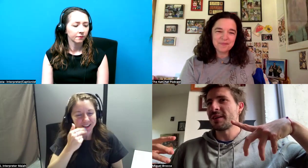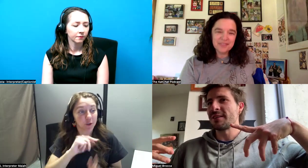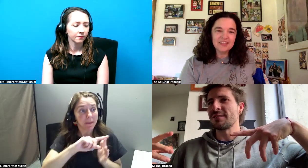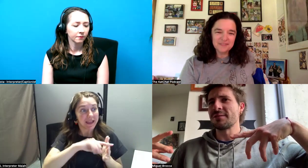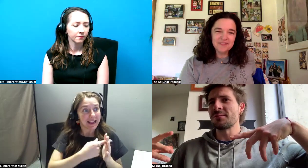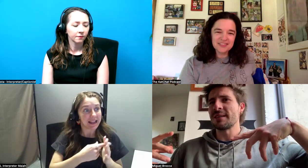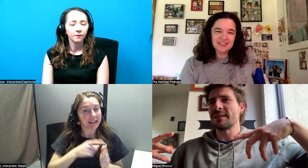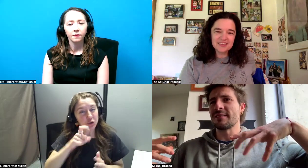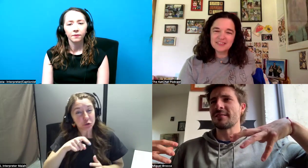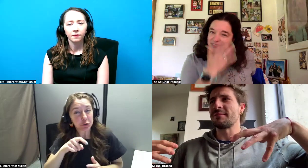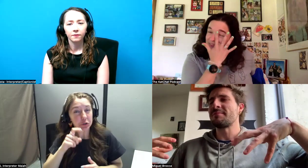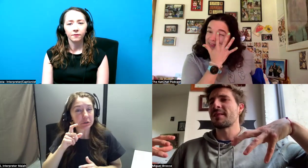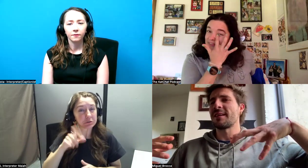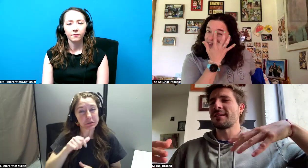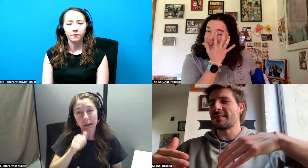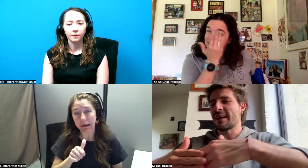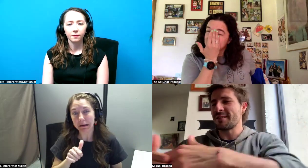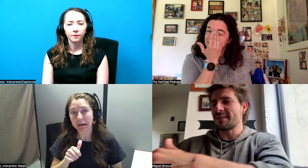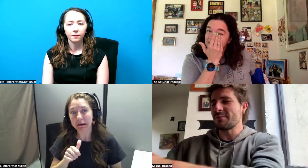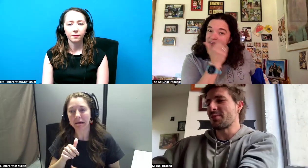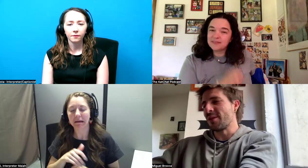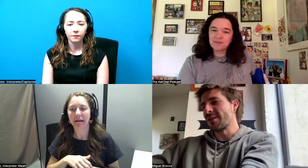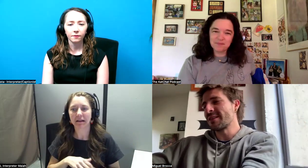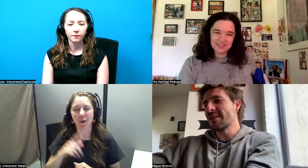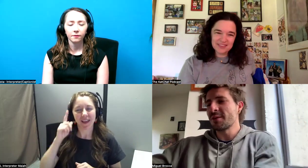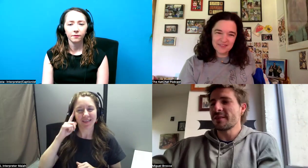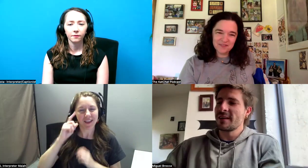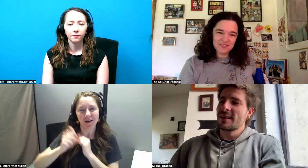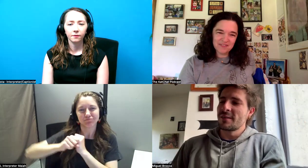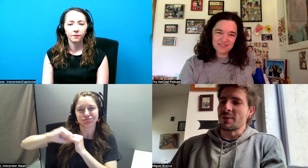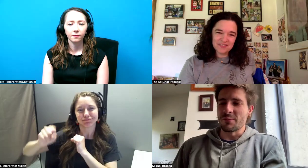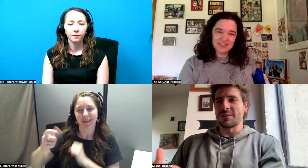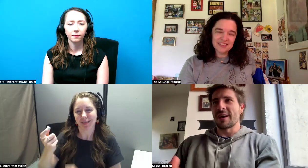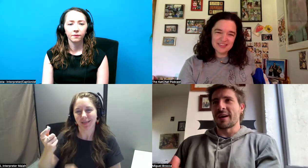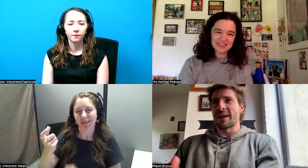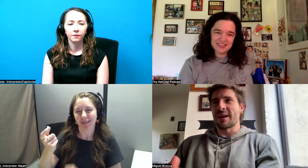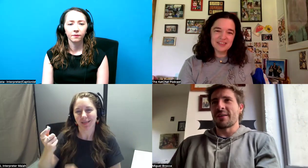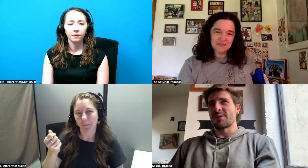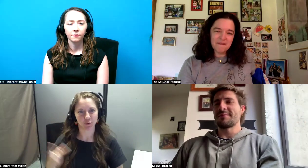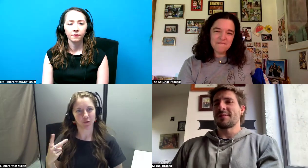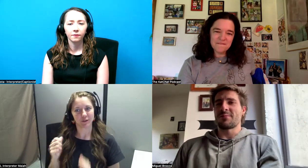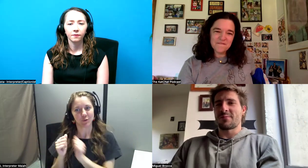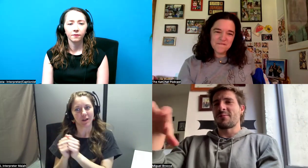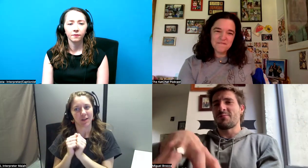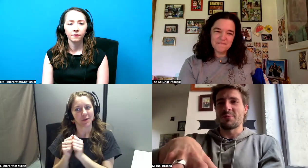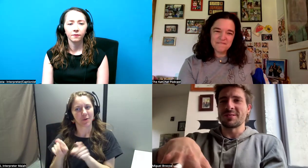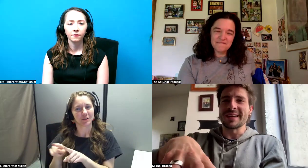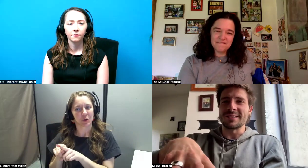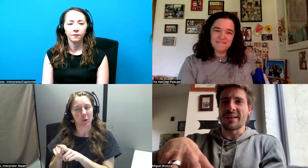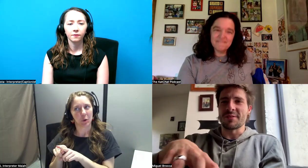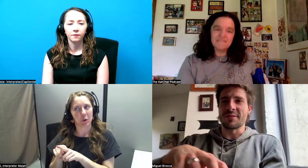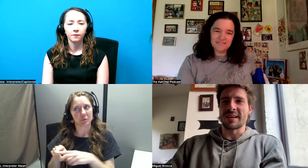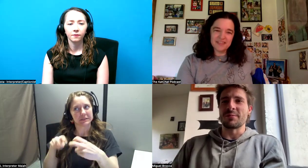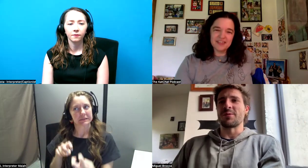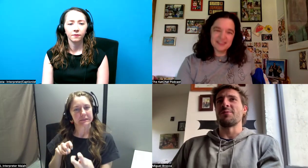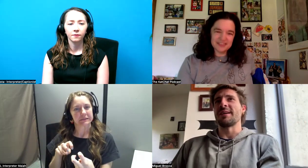should we, shouldn't we? And I think we prolonged it a little bit. When we're together, we're also like, when we're sitting